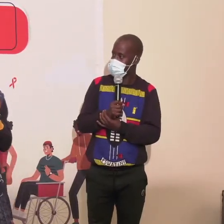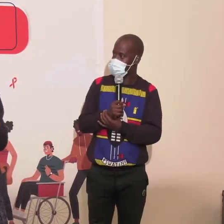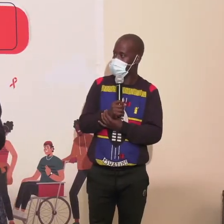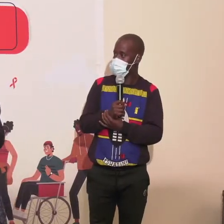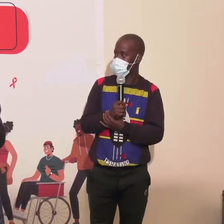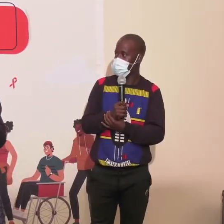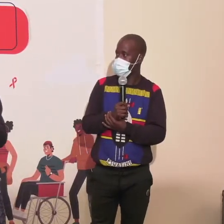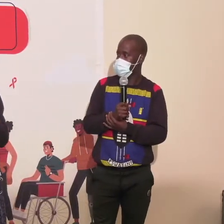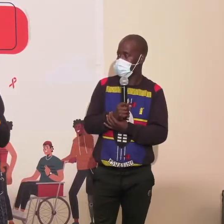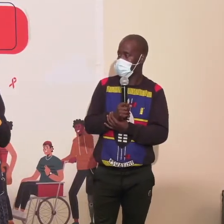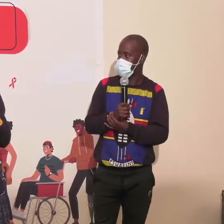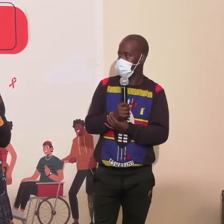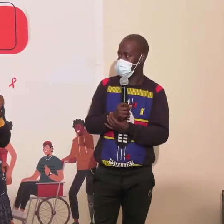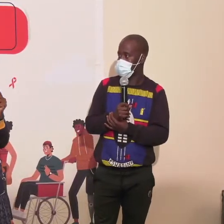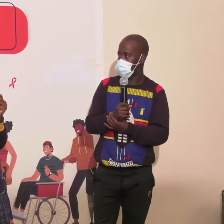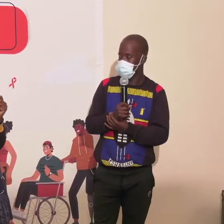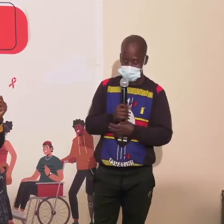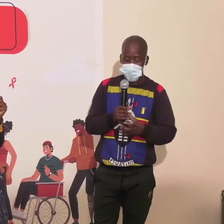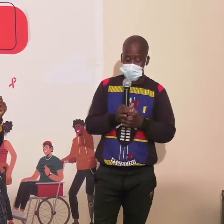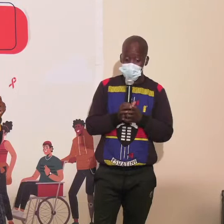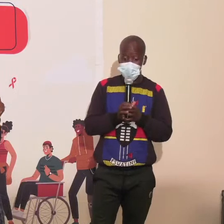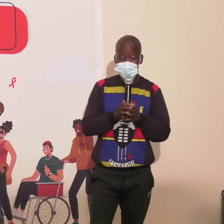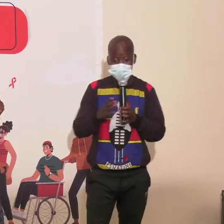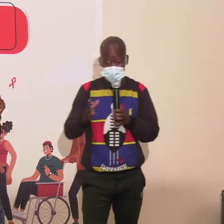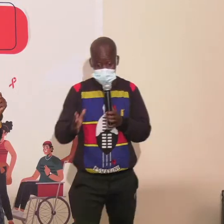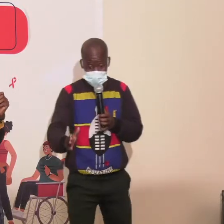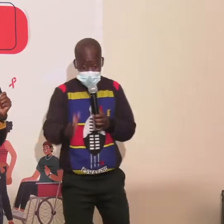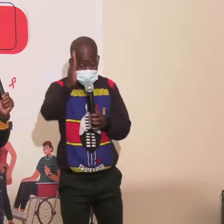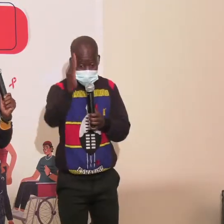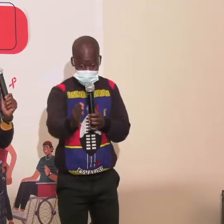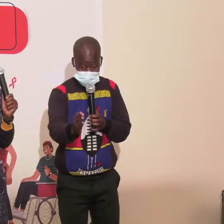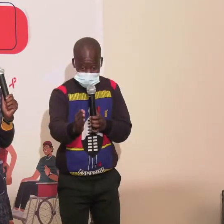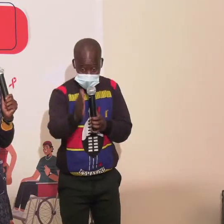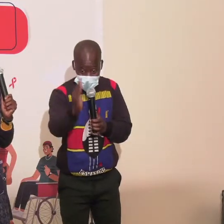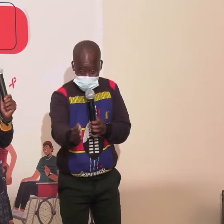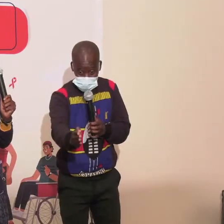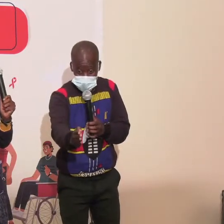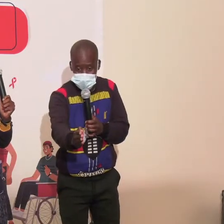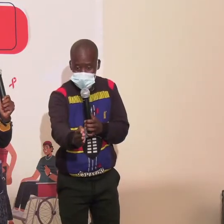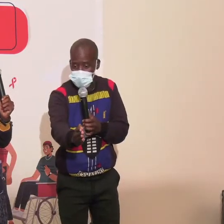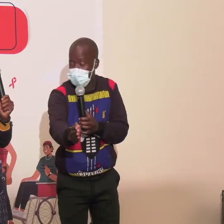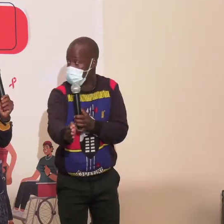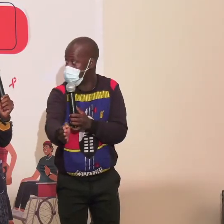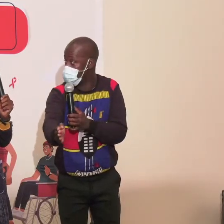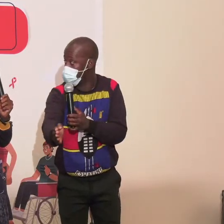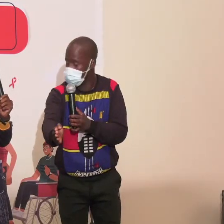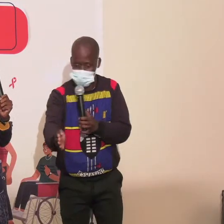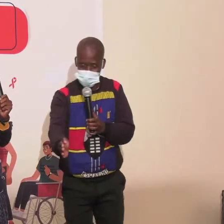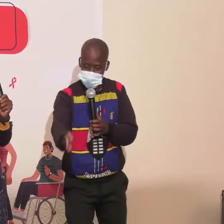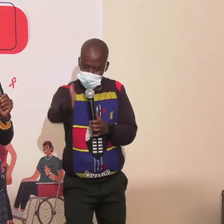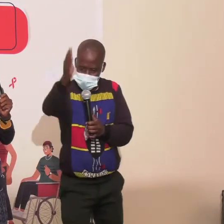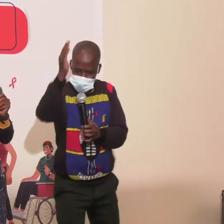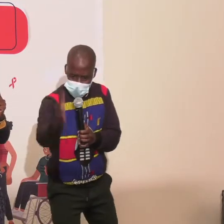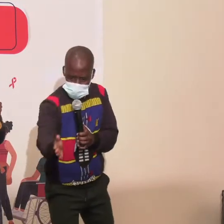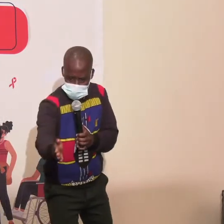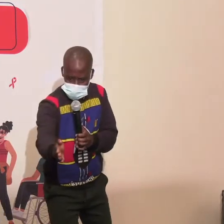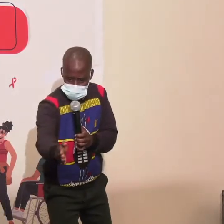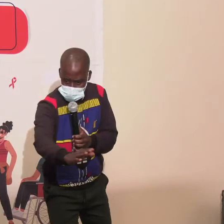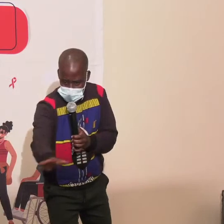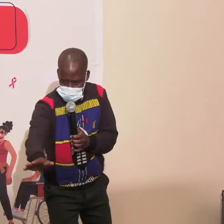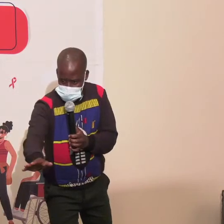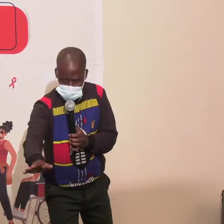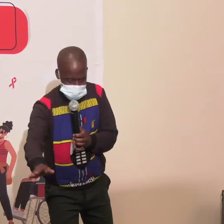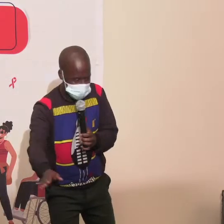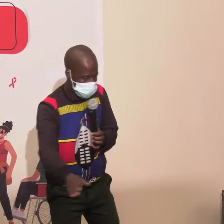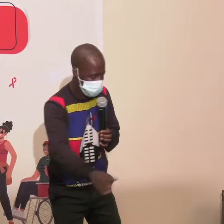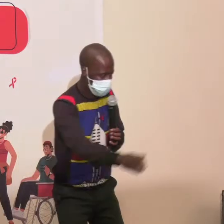ke abantu abakethu njengaloku namhla sihlangene la. Gogo namhla sihlangene to end sithi nje end to inequalities. End